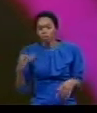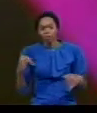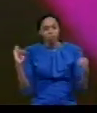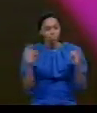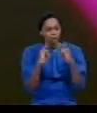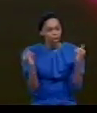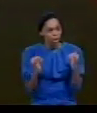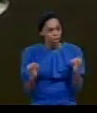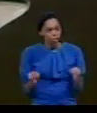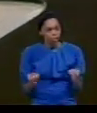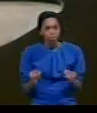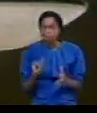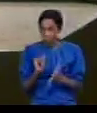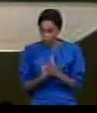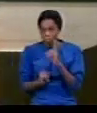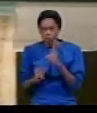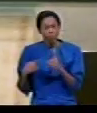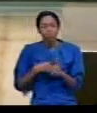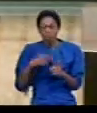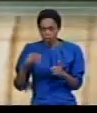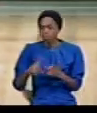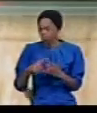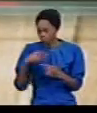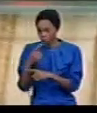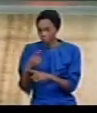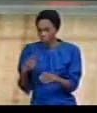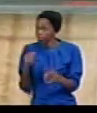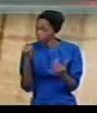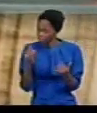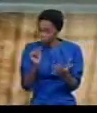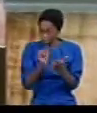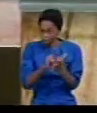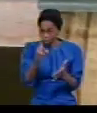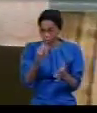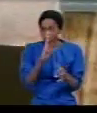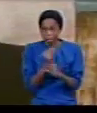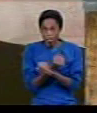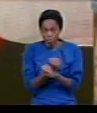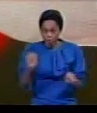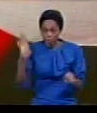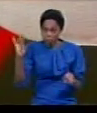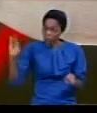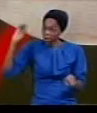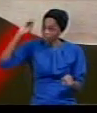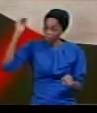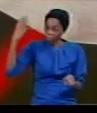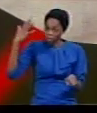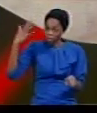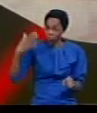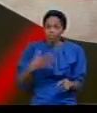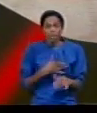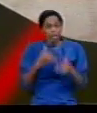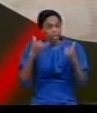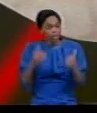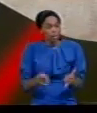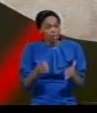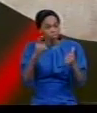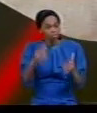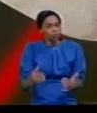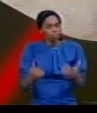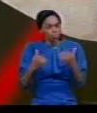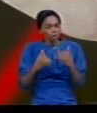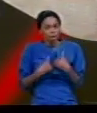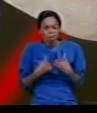That one, we need to tell them, now they are saved by grace, and now they have their